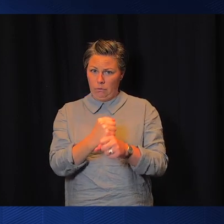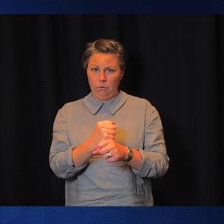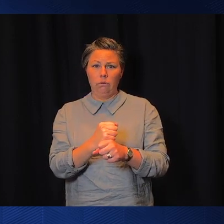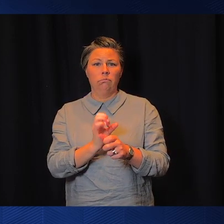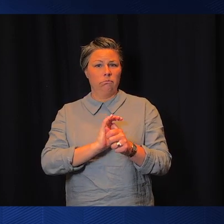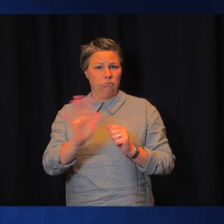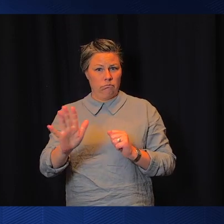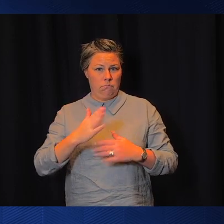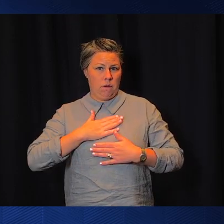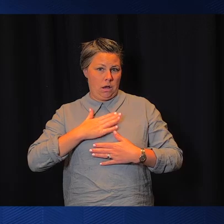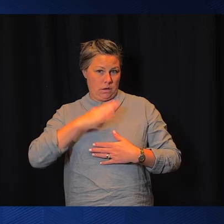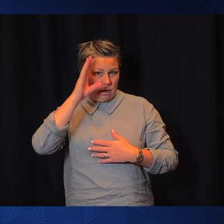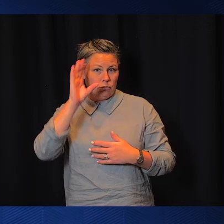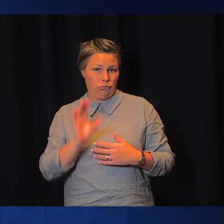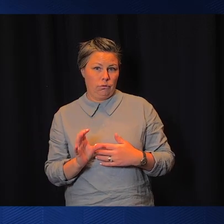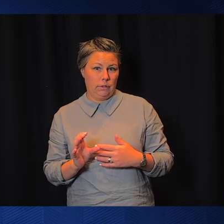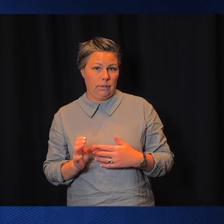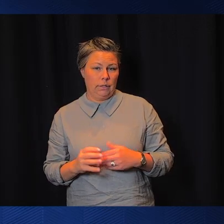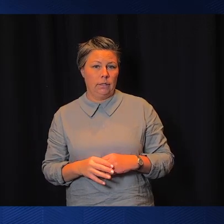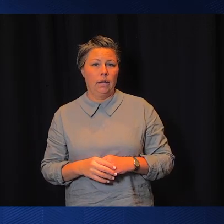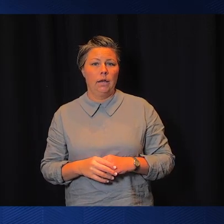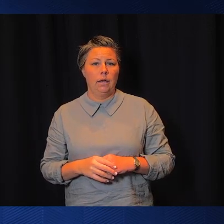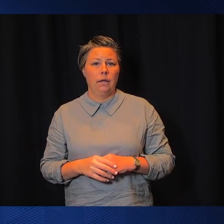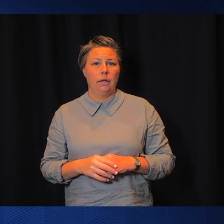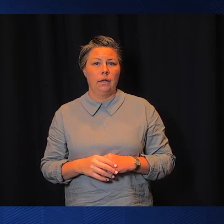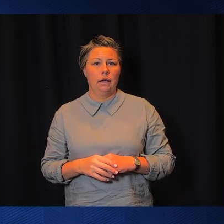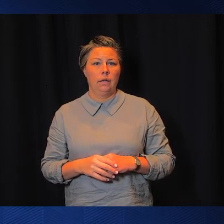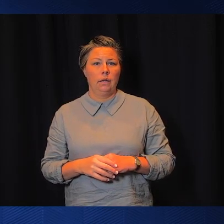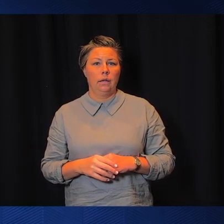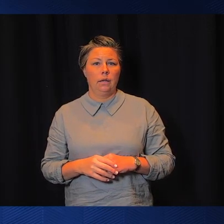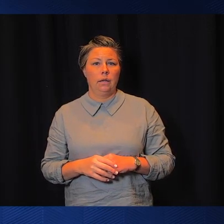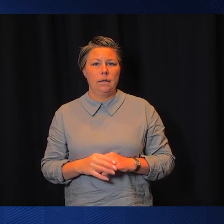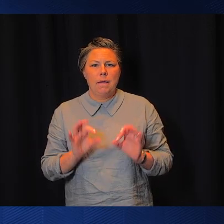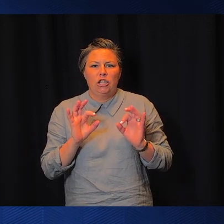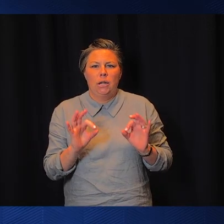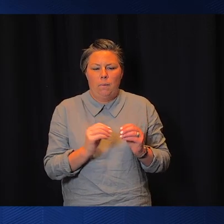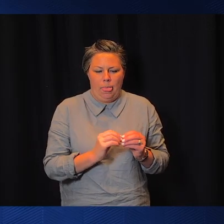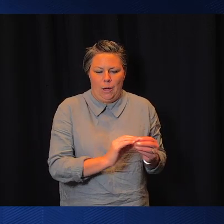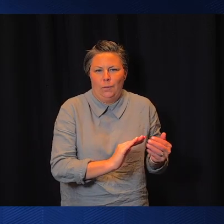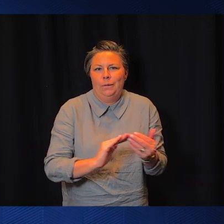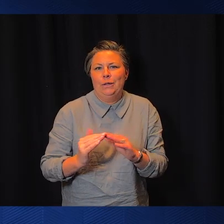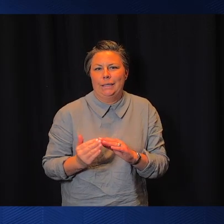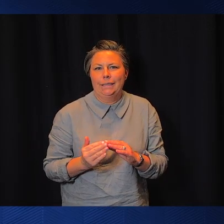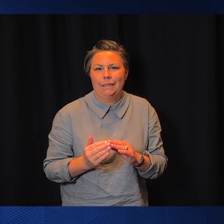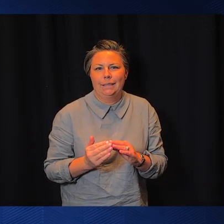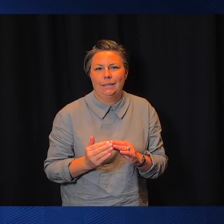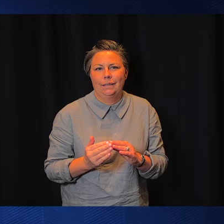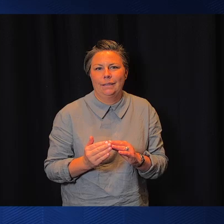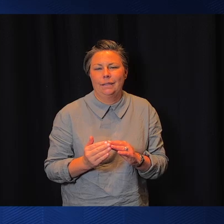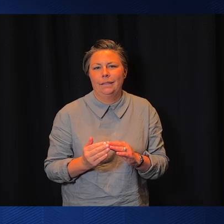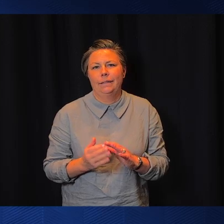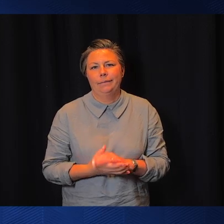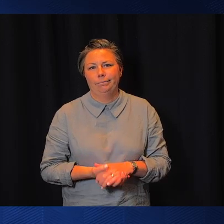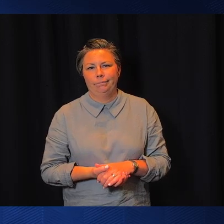our countries, especially in our communities. But perhaps from the perspective